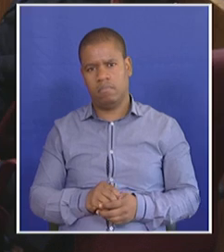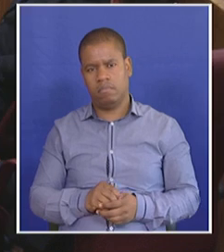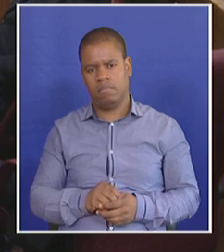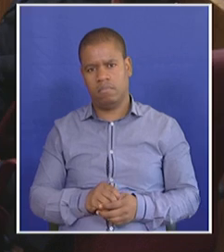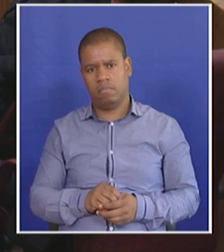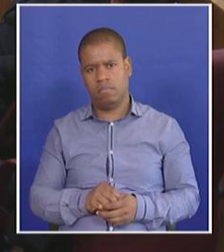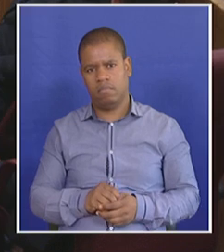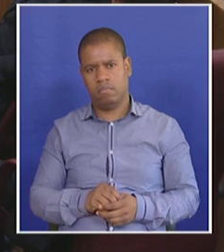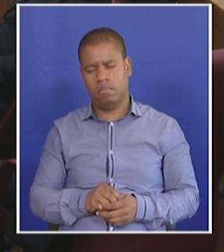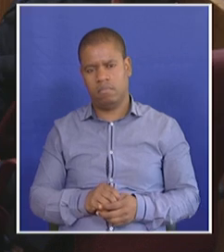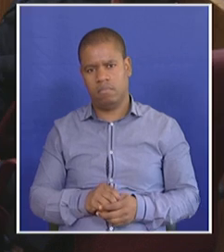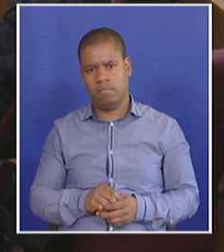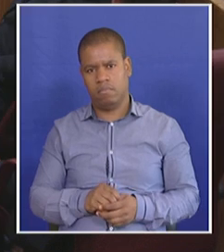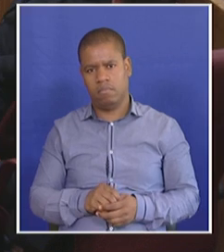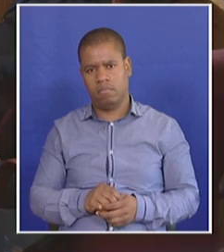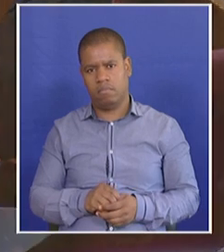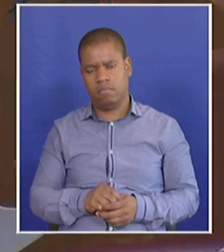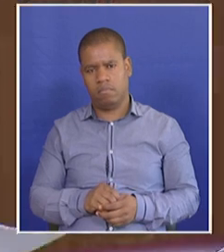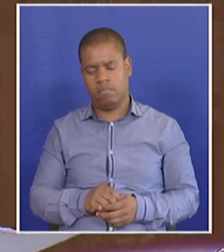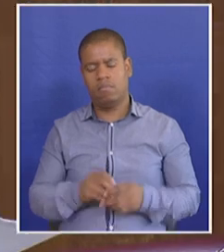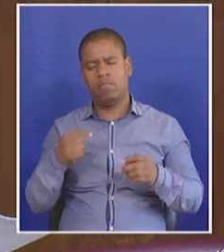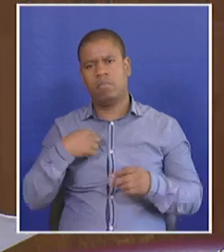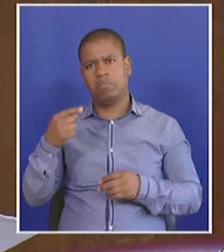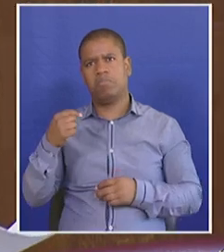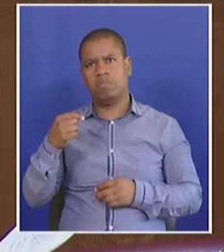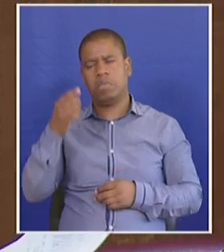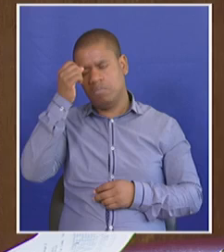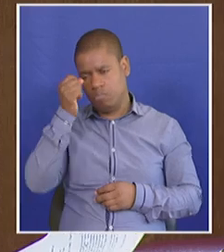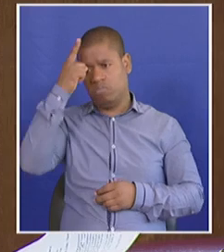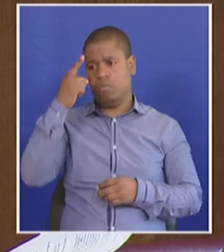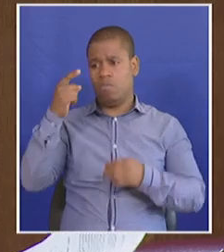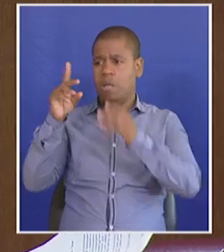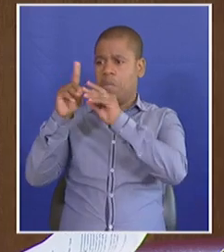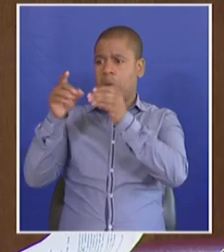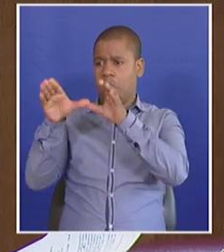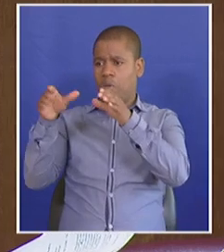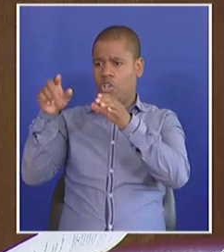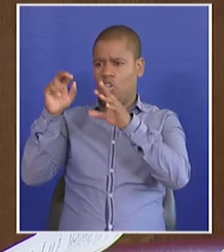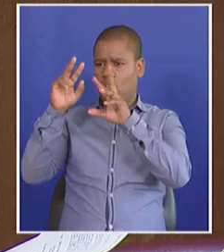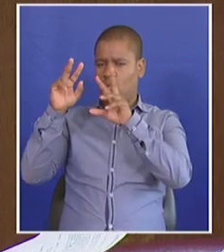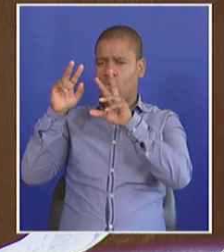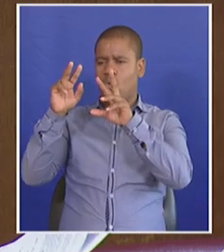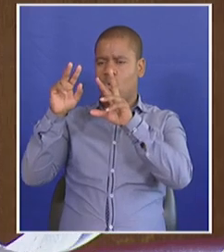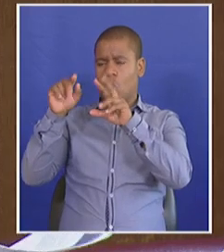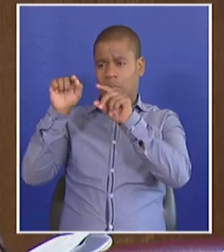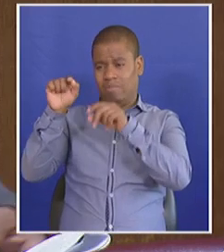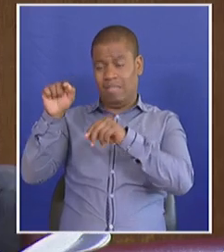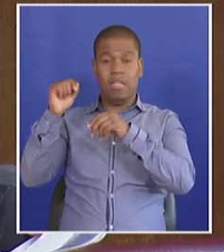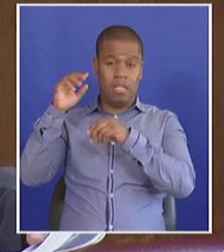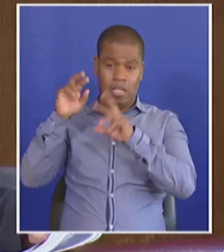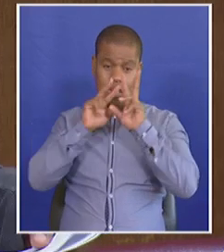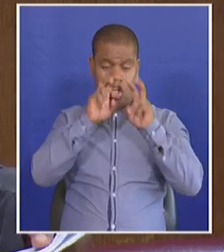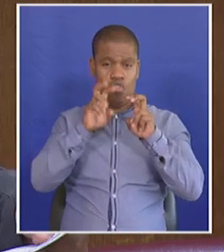draw the conclusion the department is not really serious about this, because you need to have this information